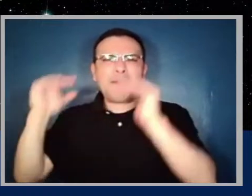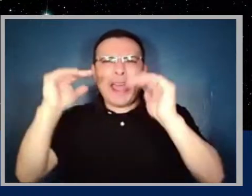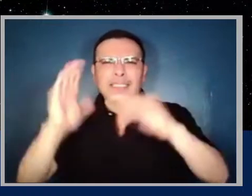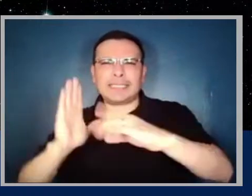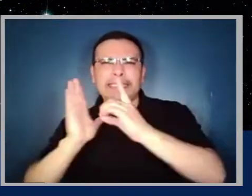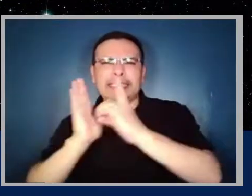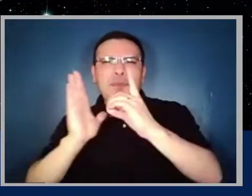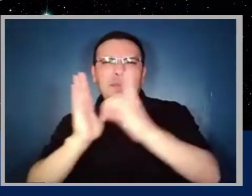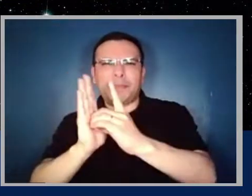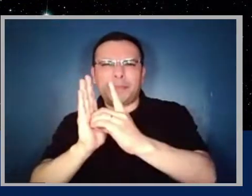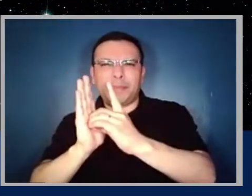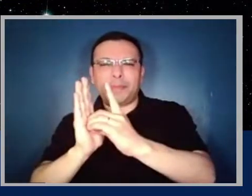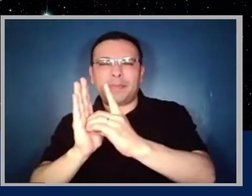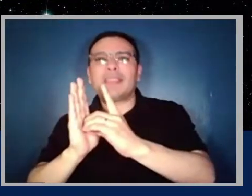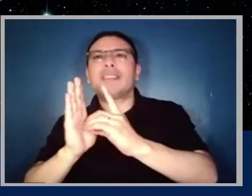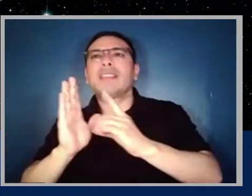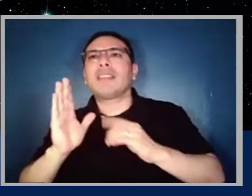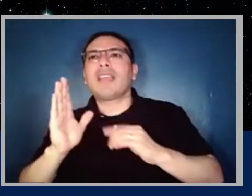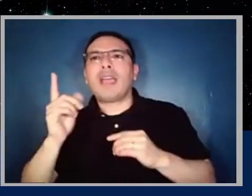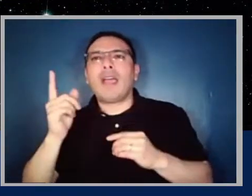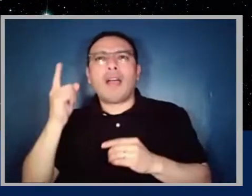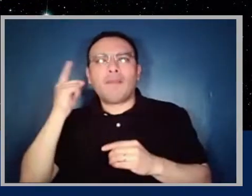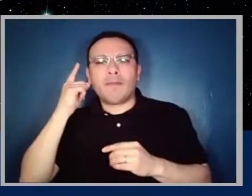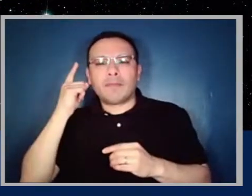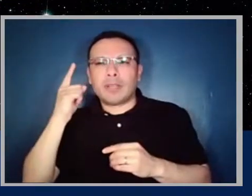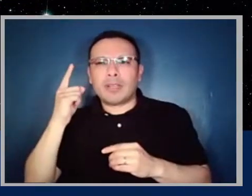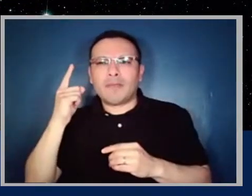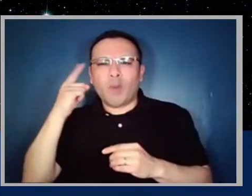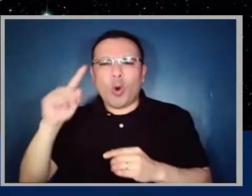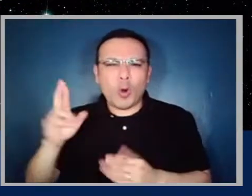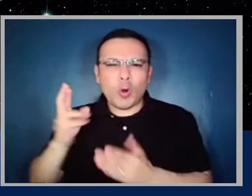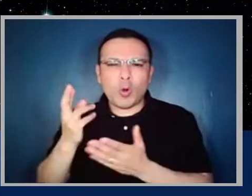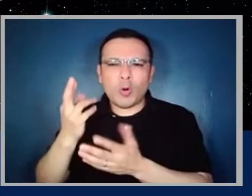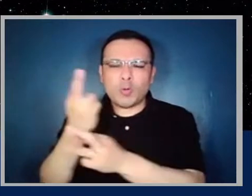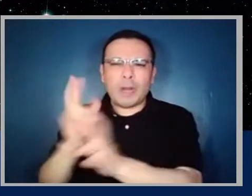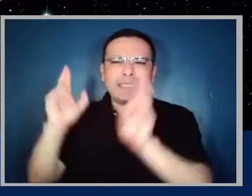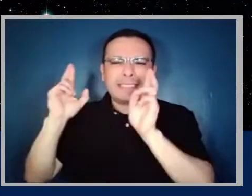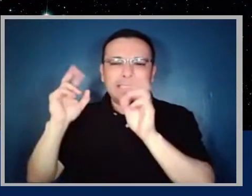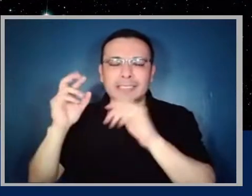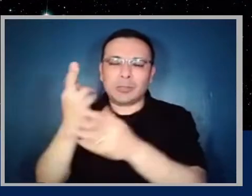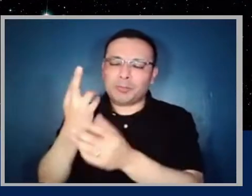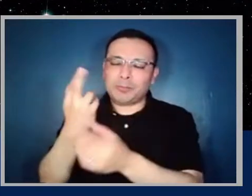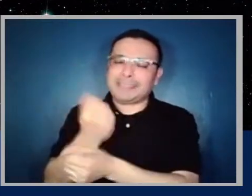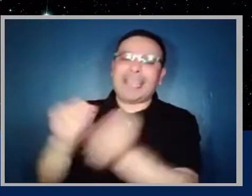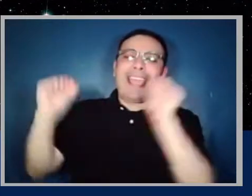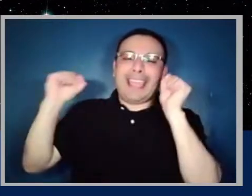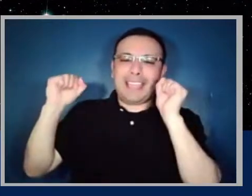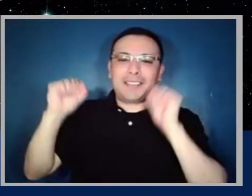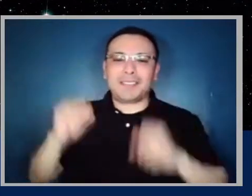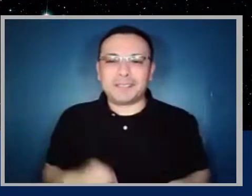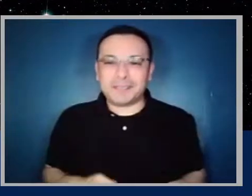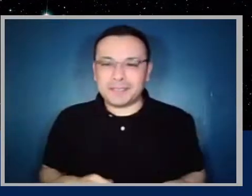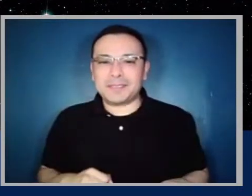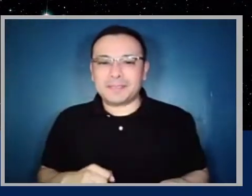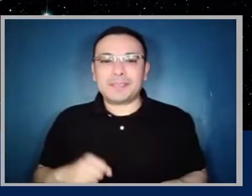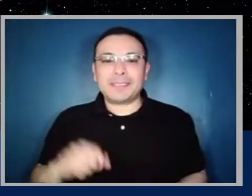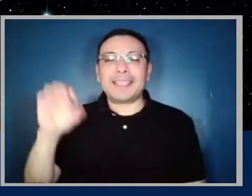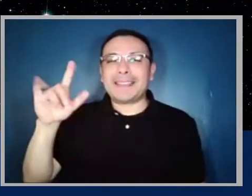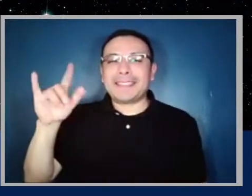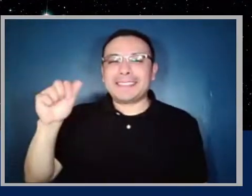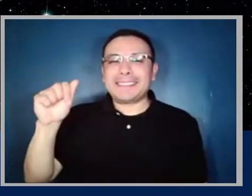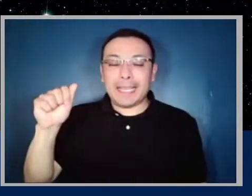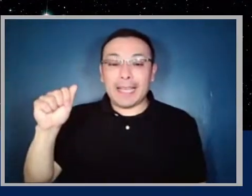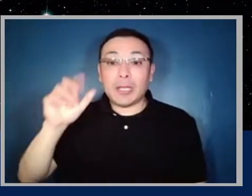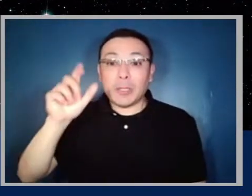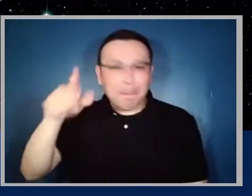called. And you came up with that after the fact, right? Admit it. You came up with it after the fact, right? Because you just wanted to. It was From the moment that we were